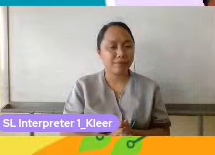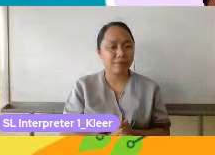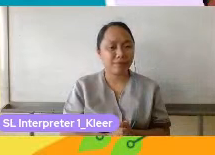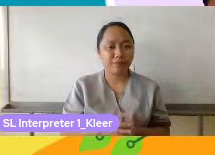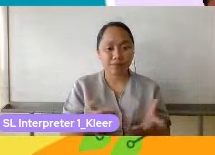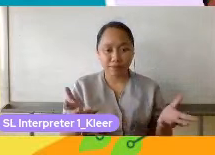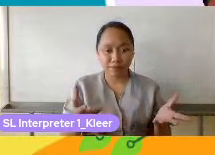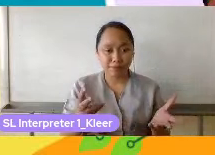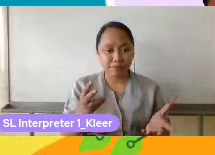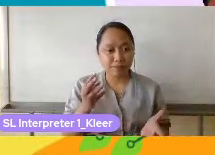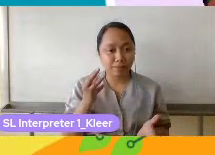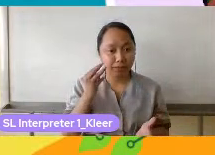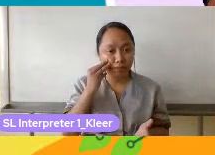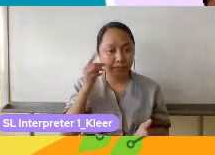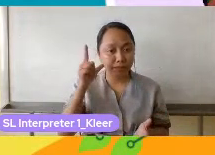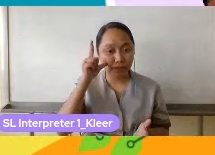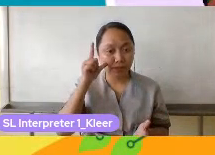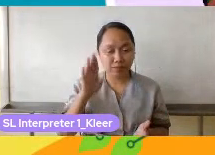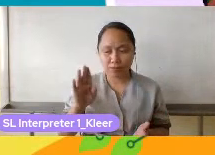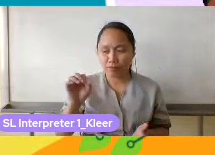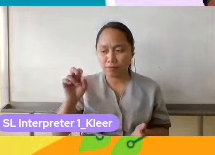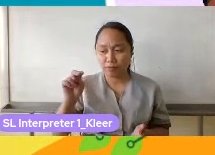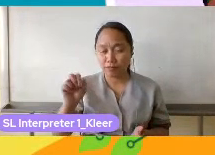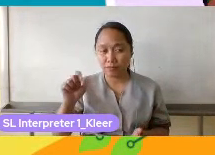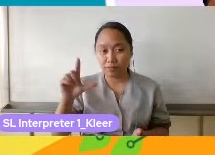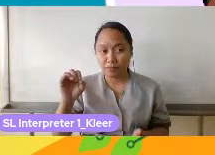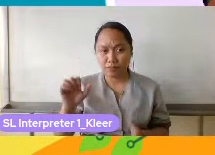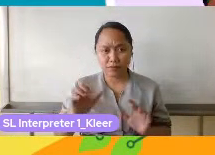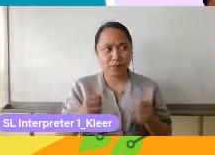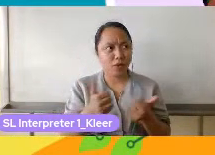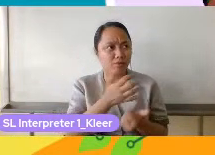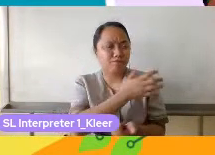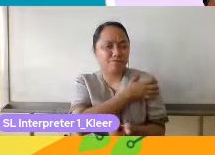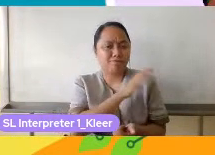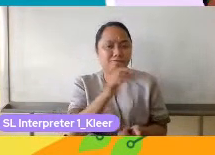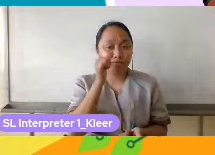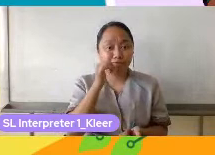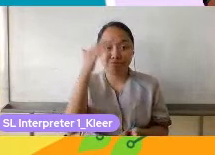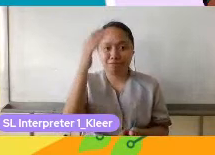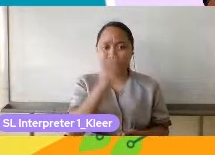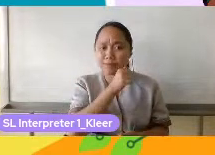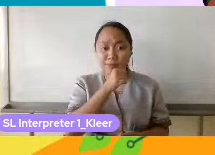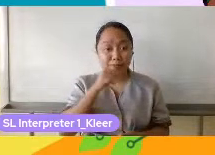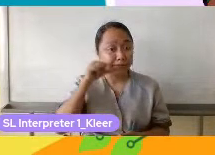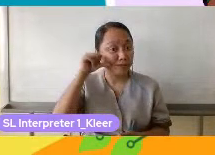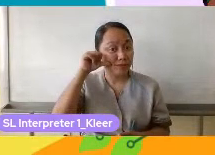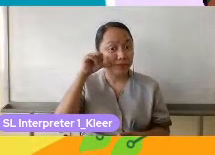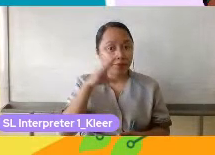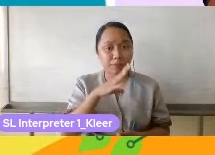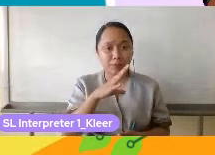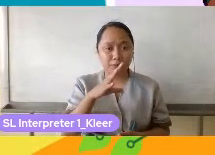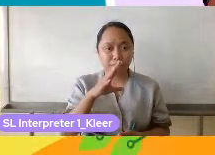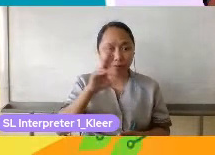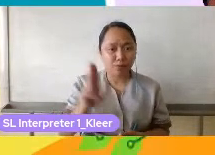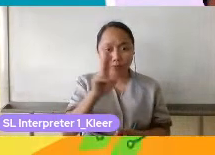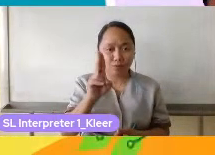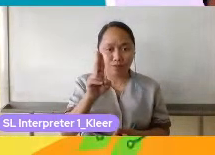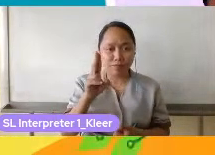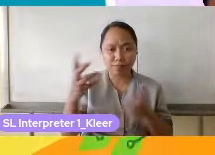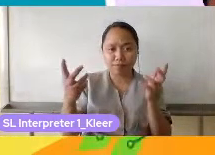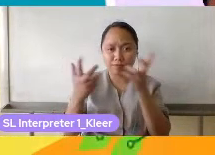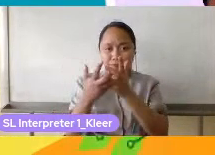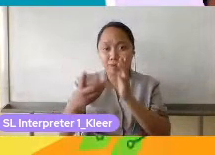Lourdes Bonalos. How can we empower women in agriculture through the use of